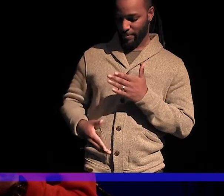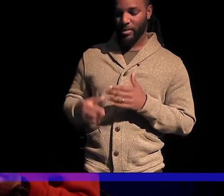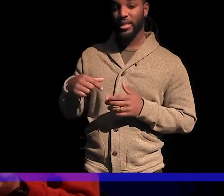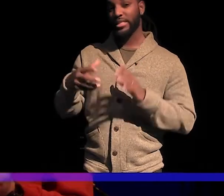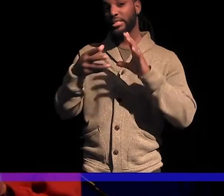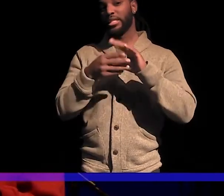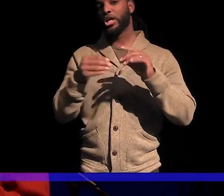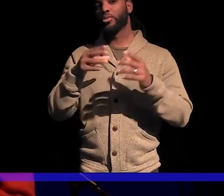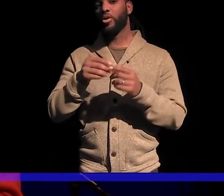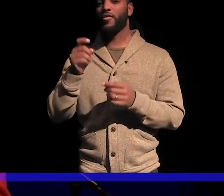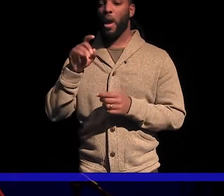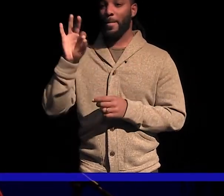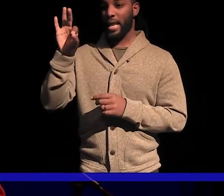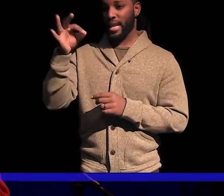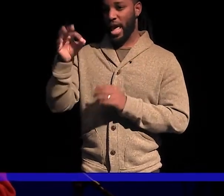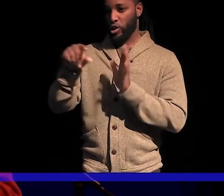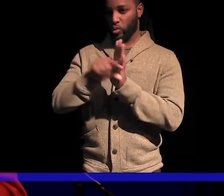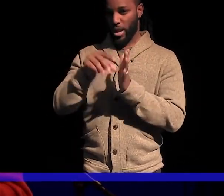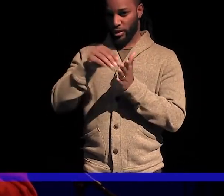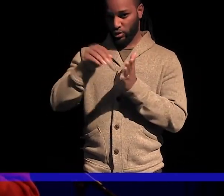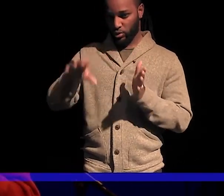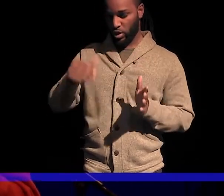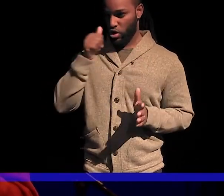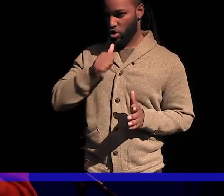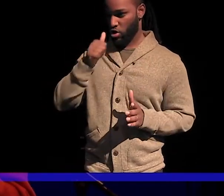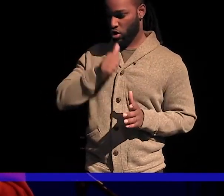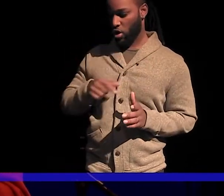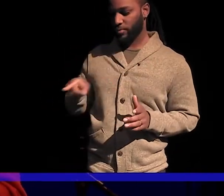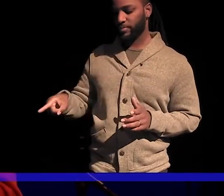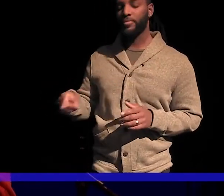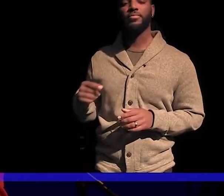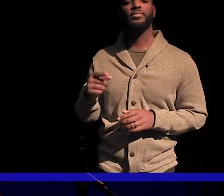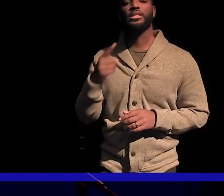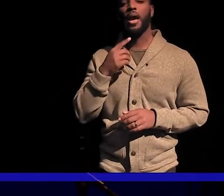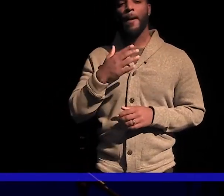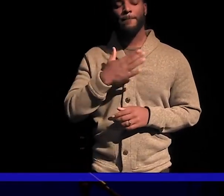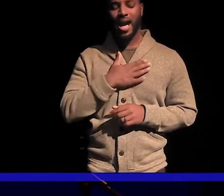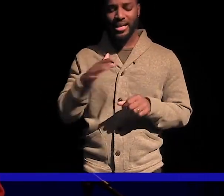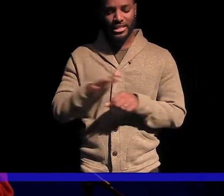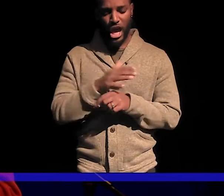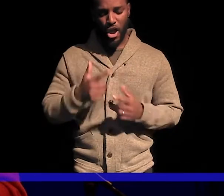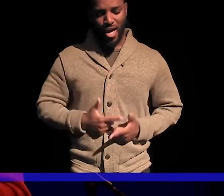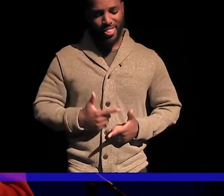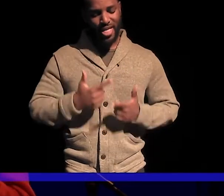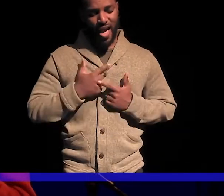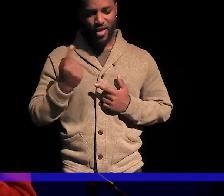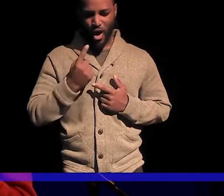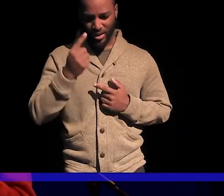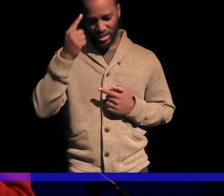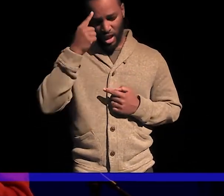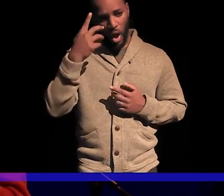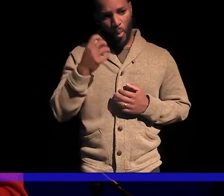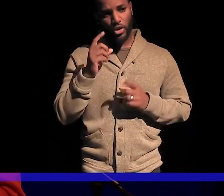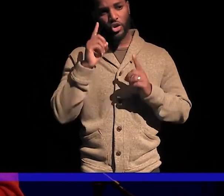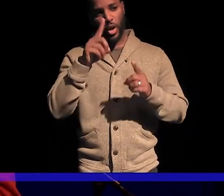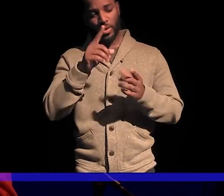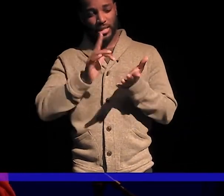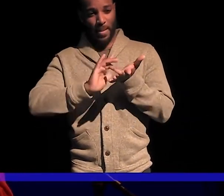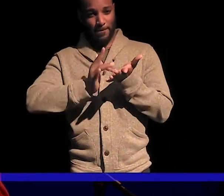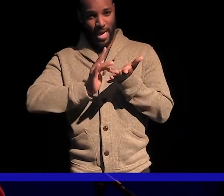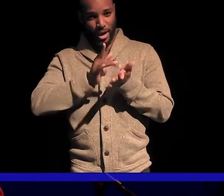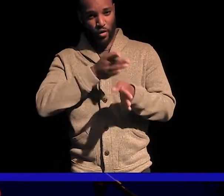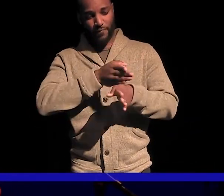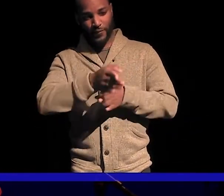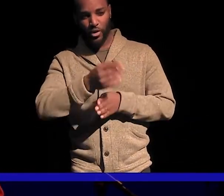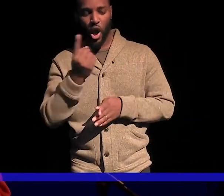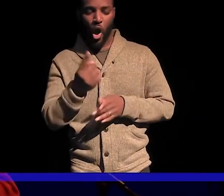from a ninth grade student, and she says, "My entire life, I had always thought I wanted to go into the medical field. I'd